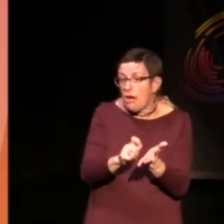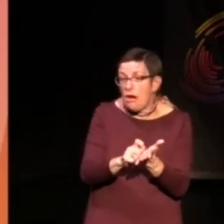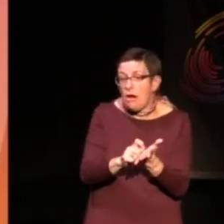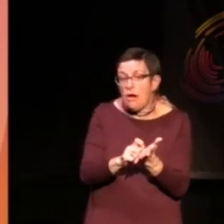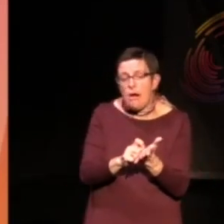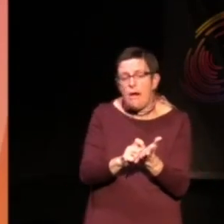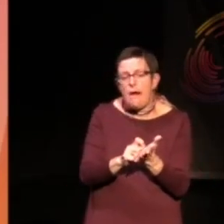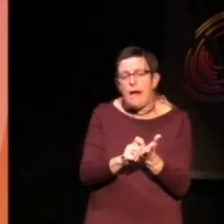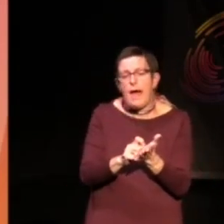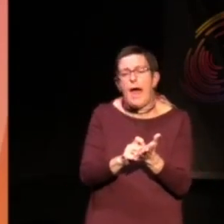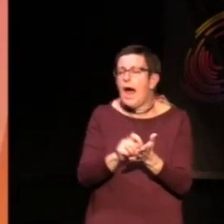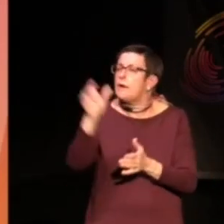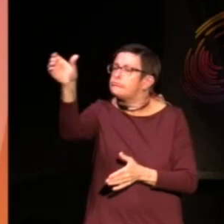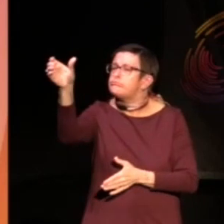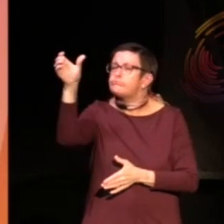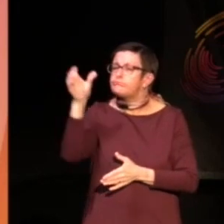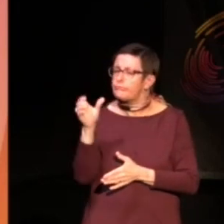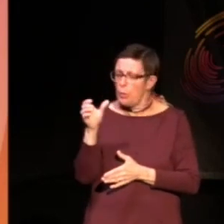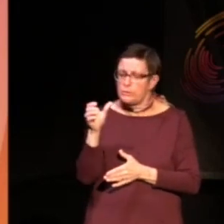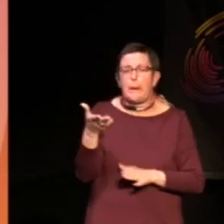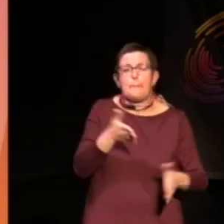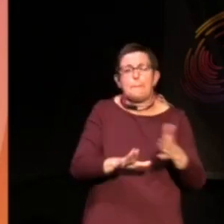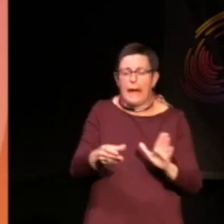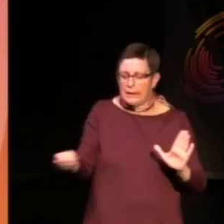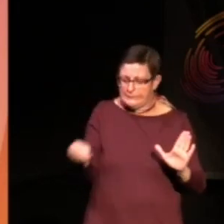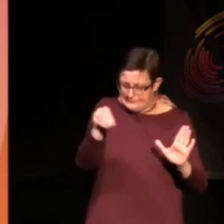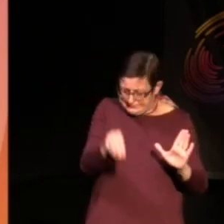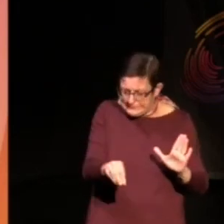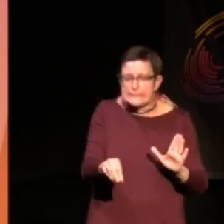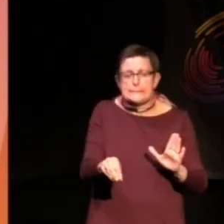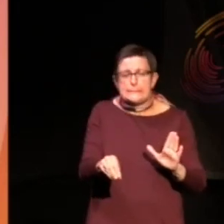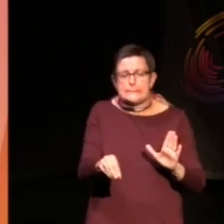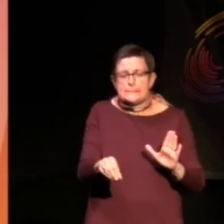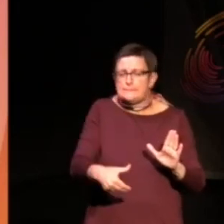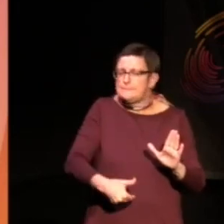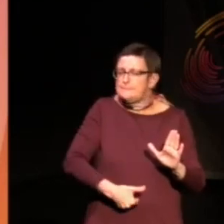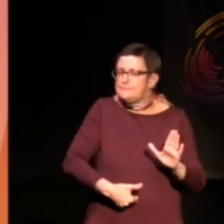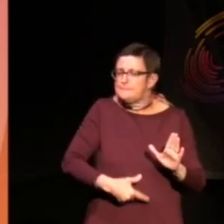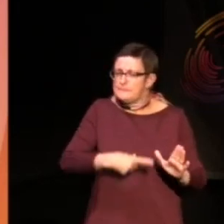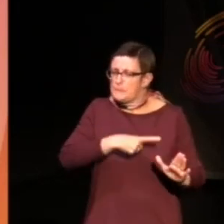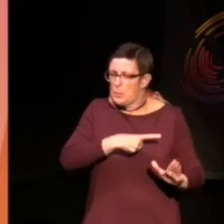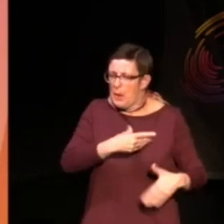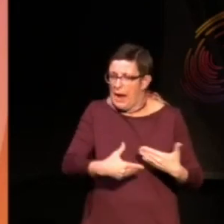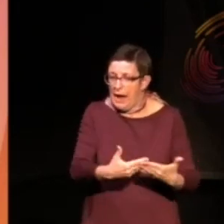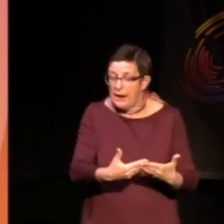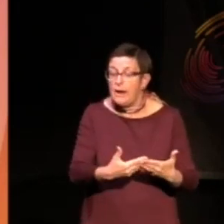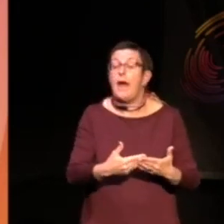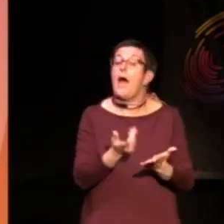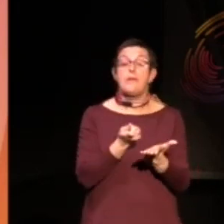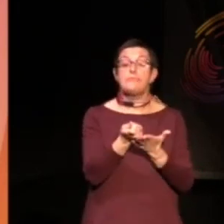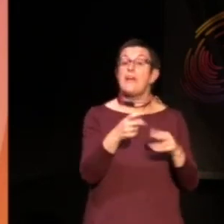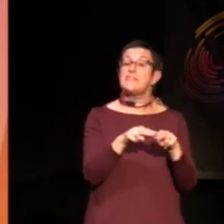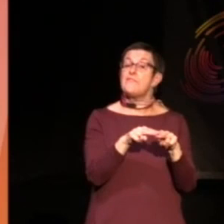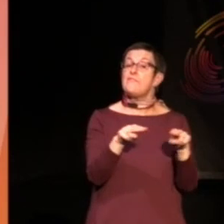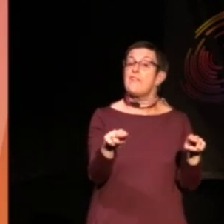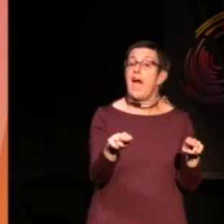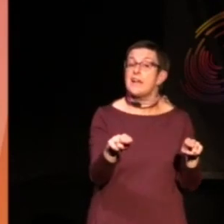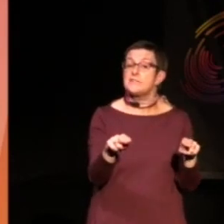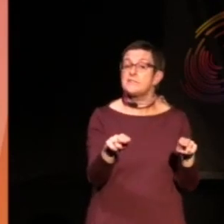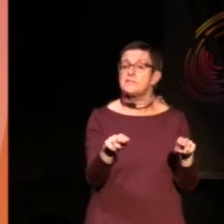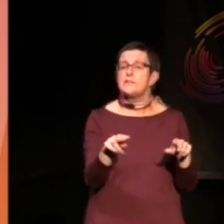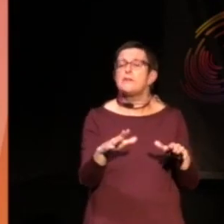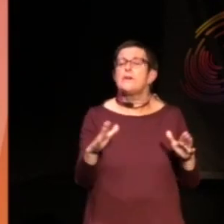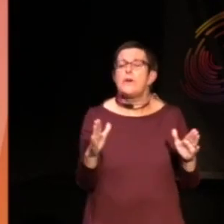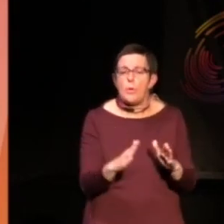me, but I did. I rented a small flat near the Taksim Square on a street called Kazancı Yokuşu,